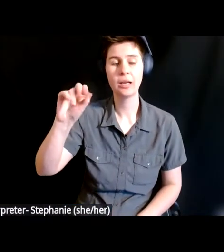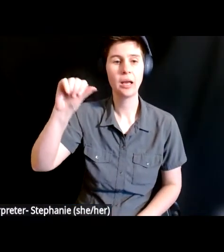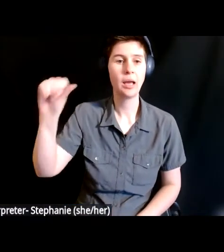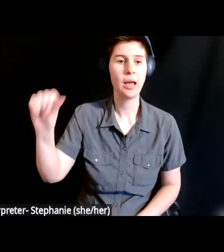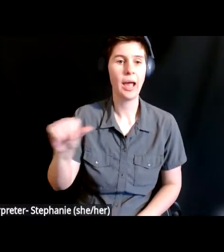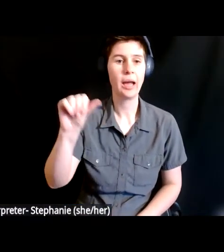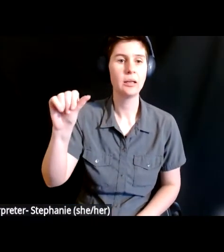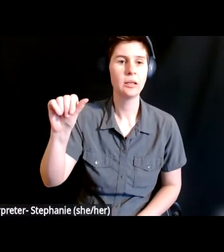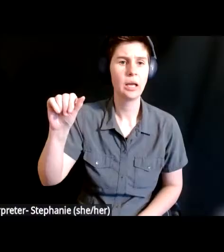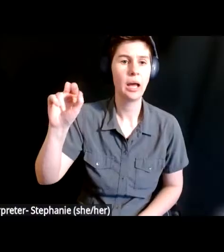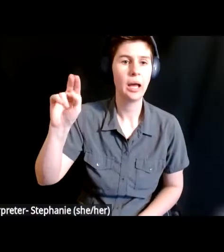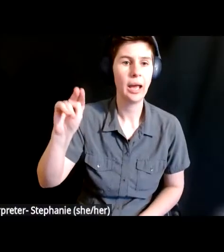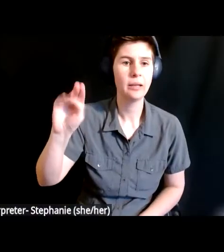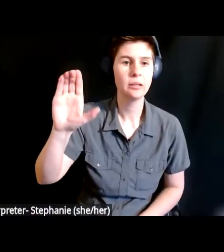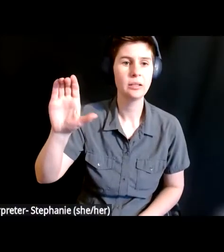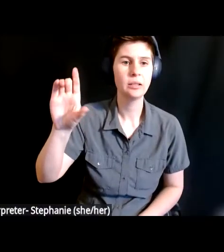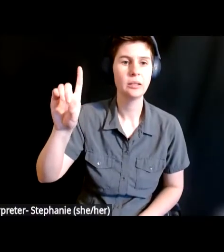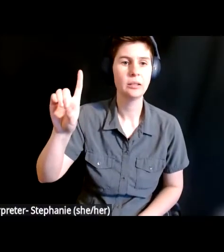alion@ncdvtmh.org.